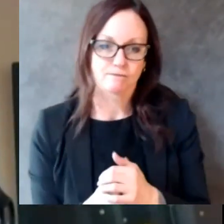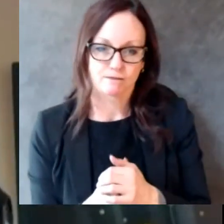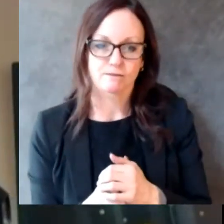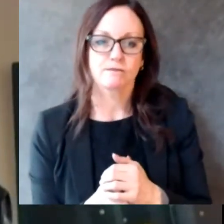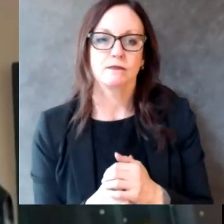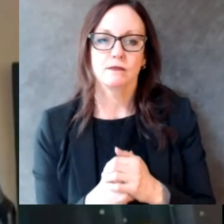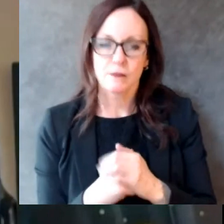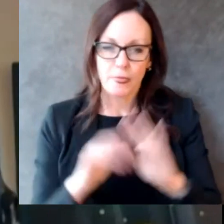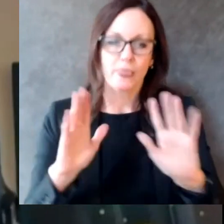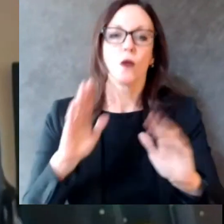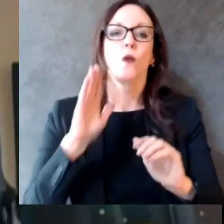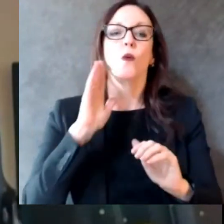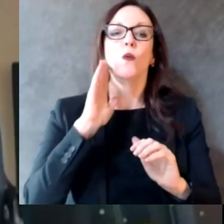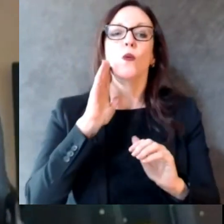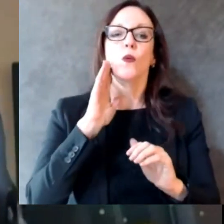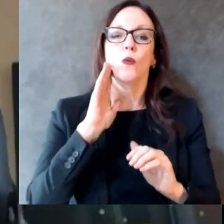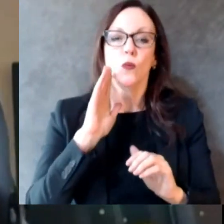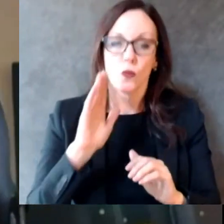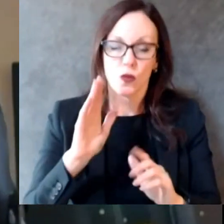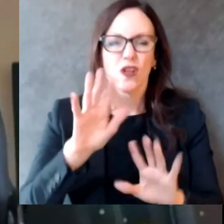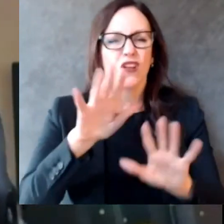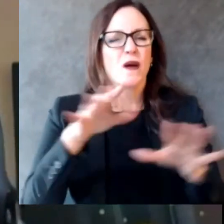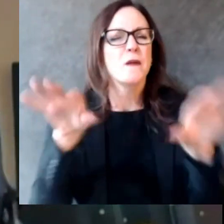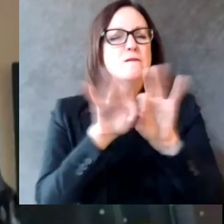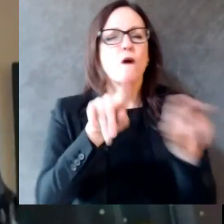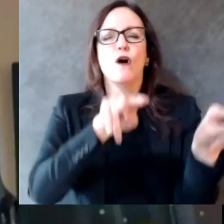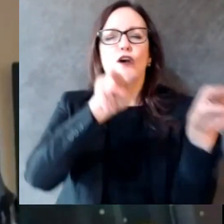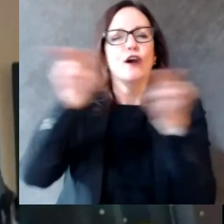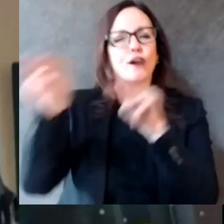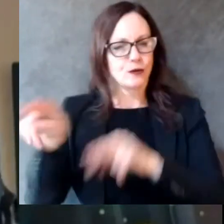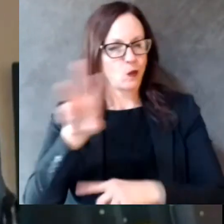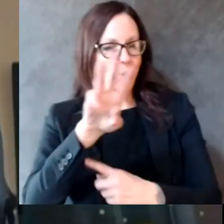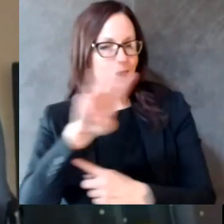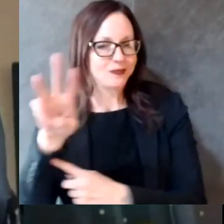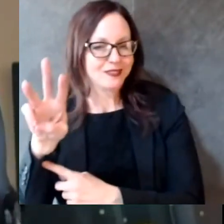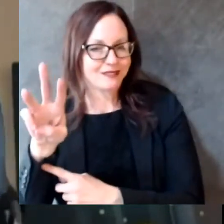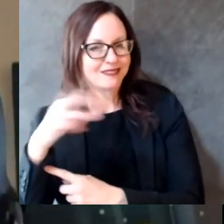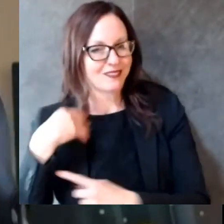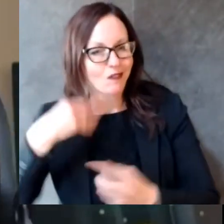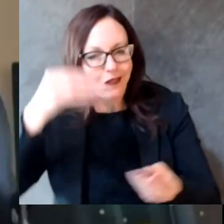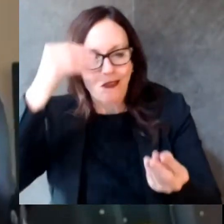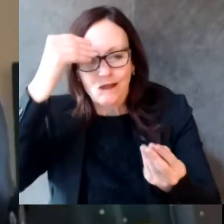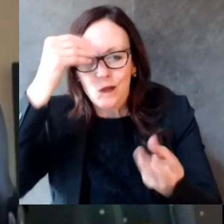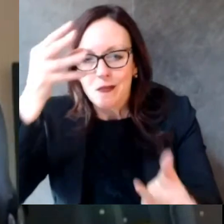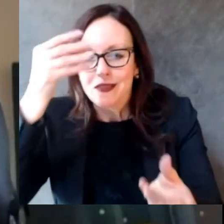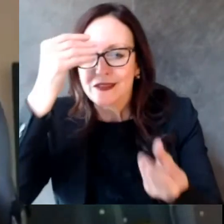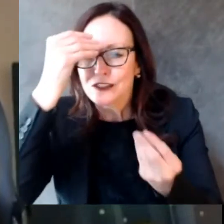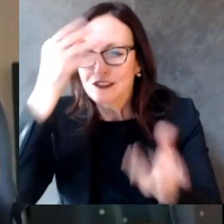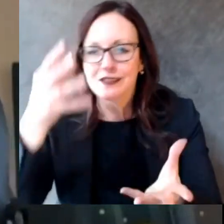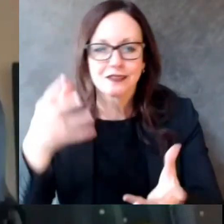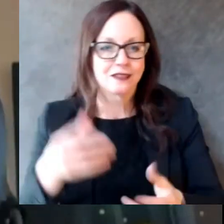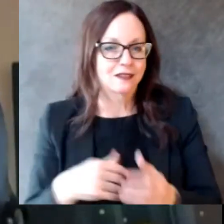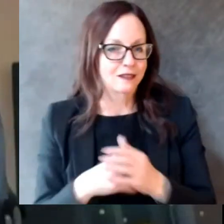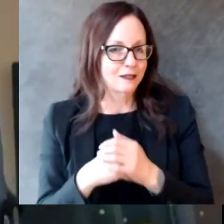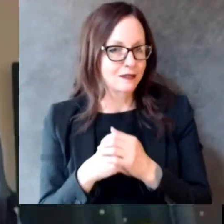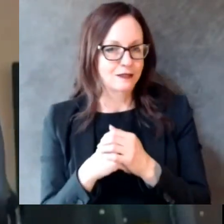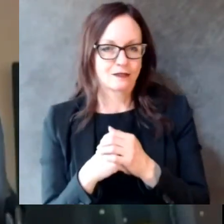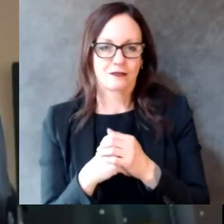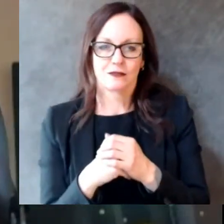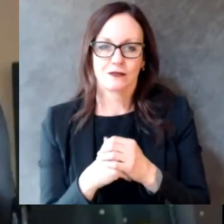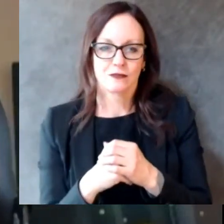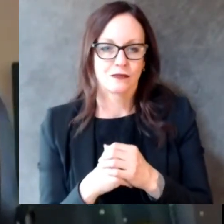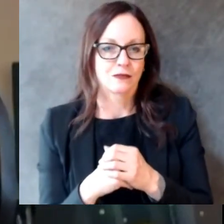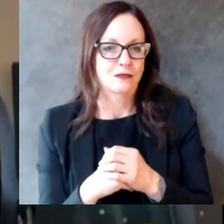website, who has the highest rate incidence of infection right now? It's children under age 18 who are